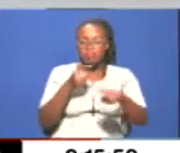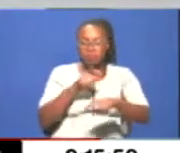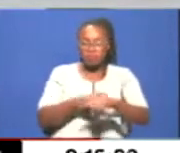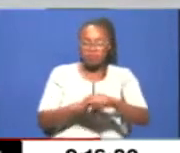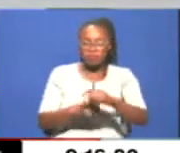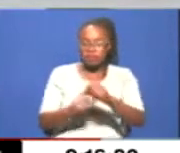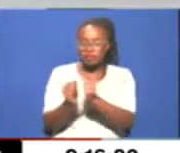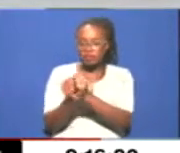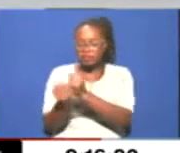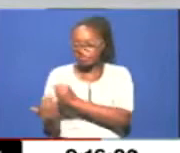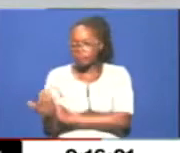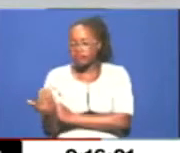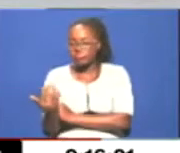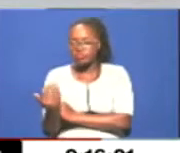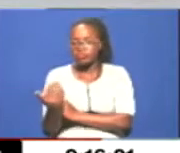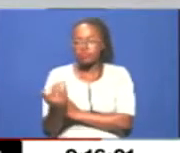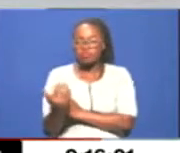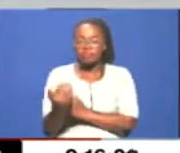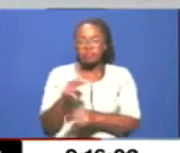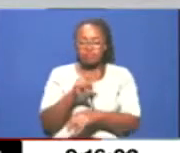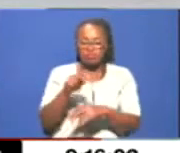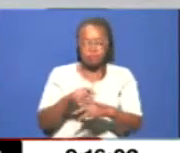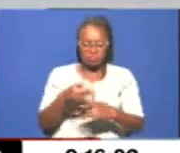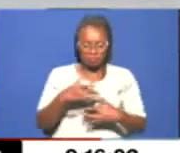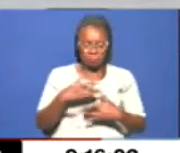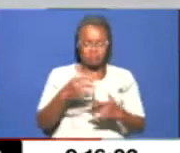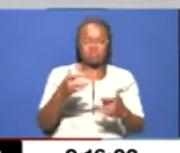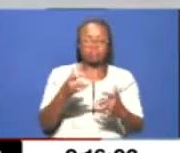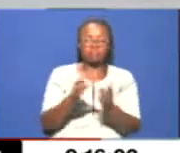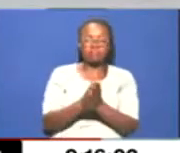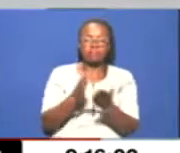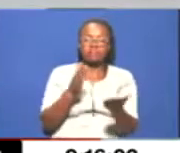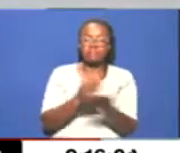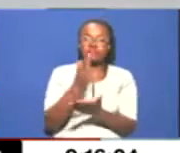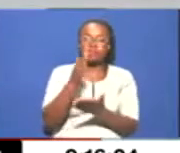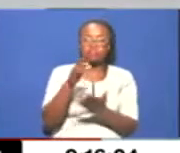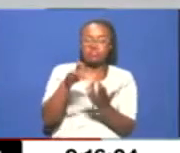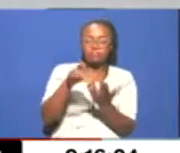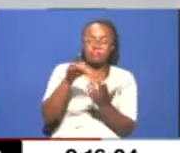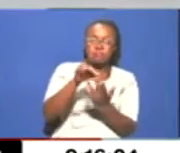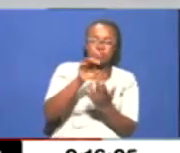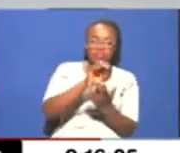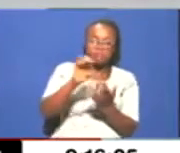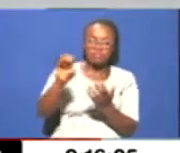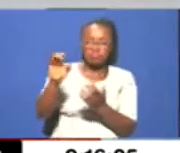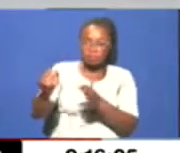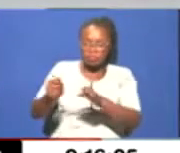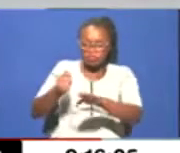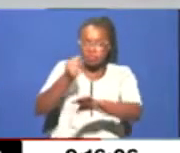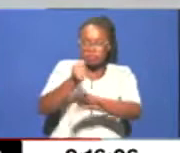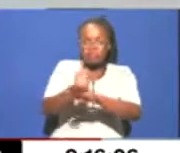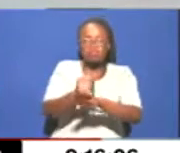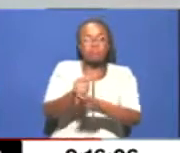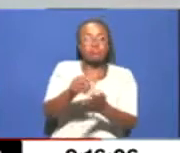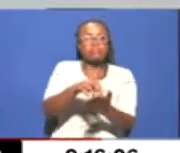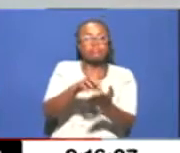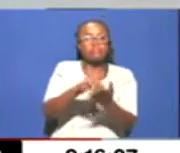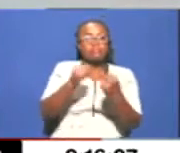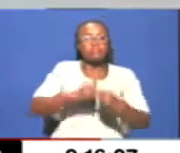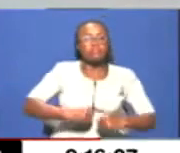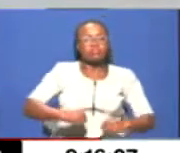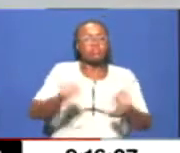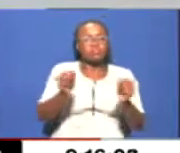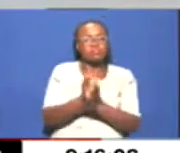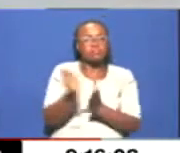interest. Top on the agenda is vetting and approval of the nominee for appointment to the position of Chairperson Public